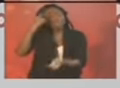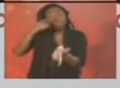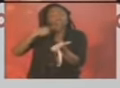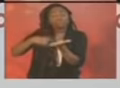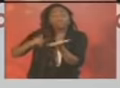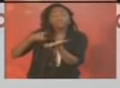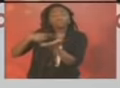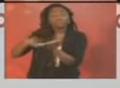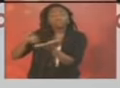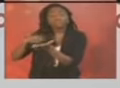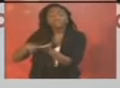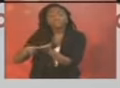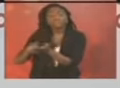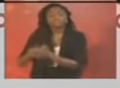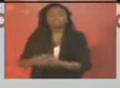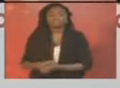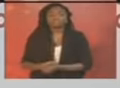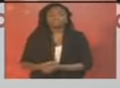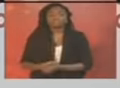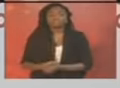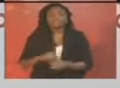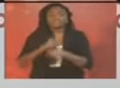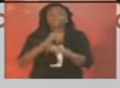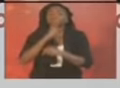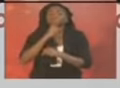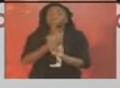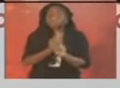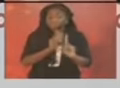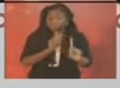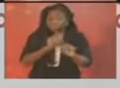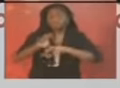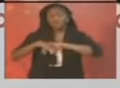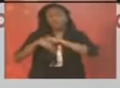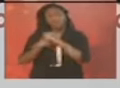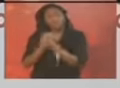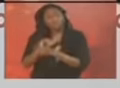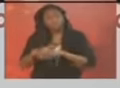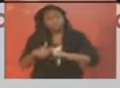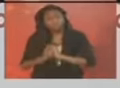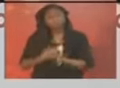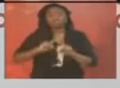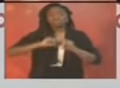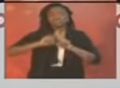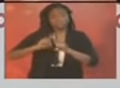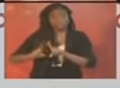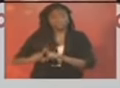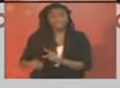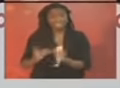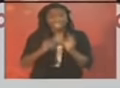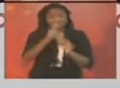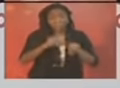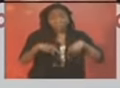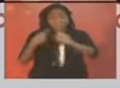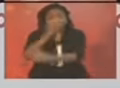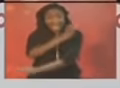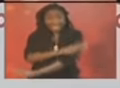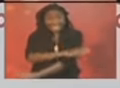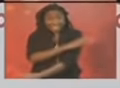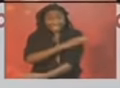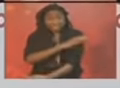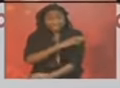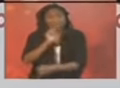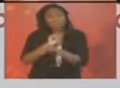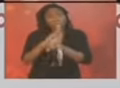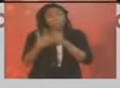health measures at all times, especially when you are attending to your healthcare provider. You're going to clinics. You may need to go for